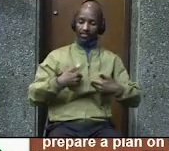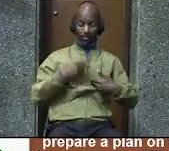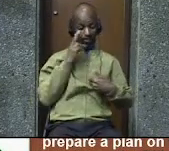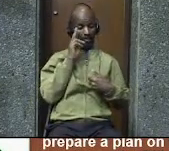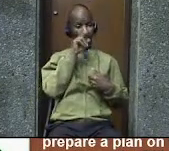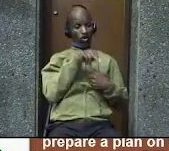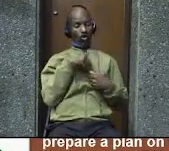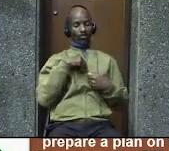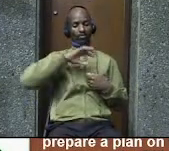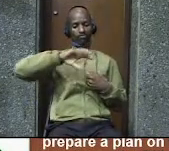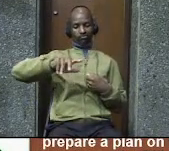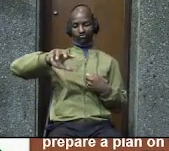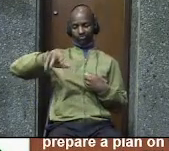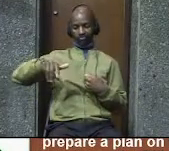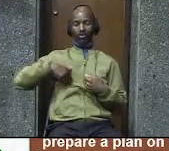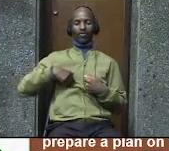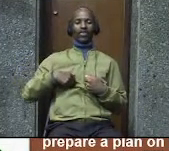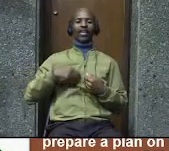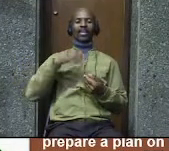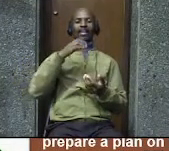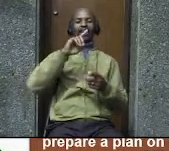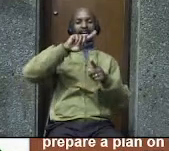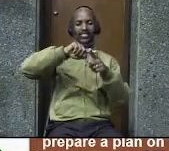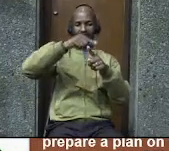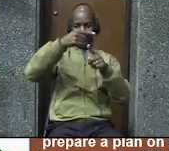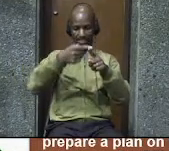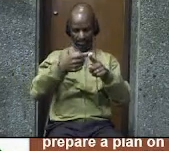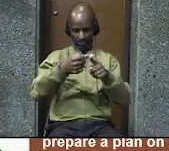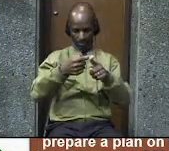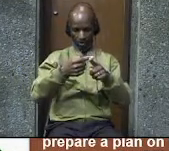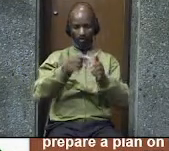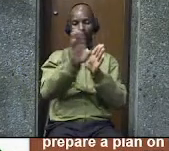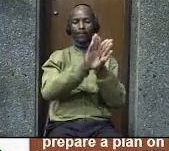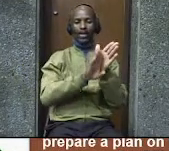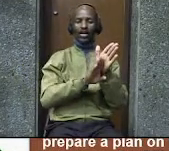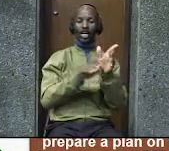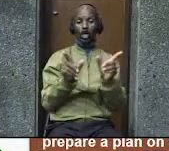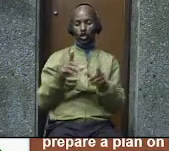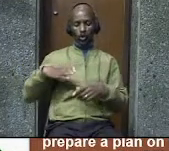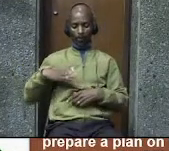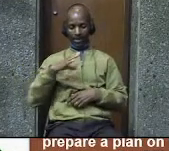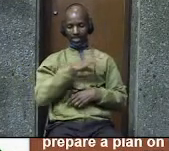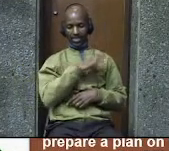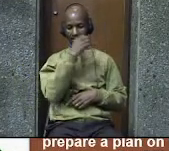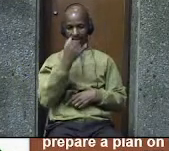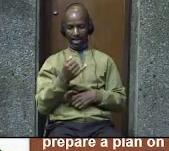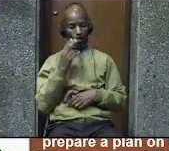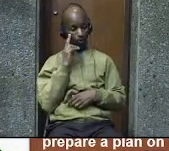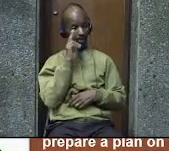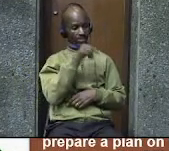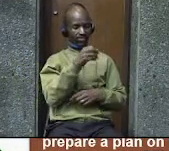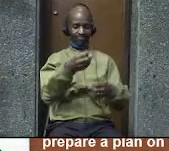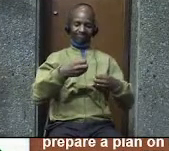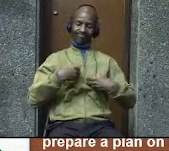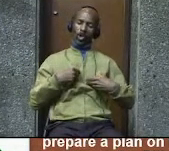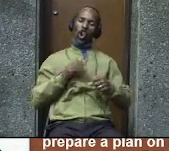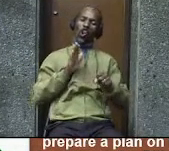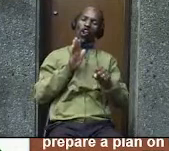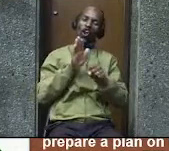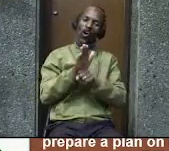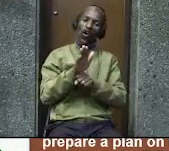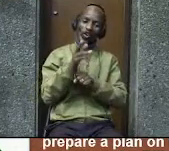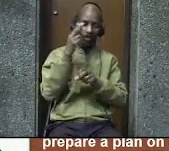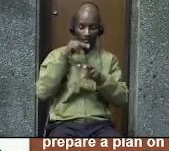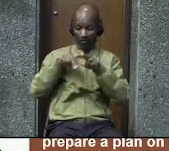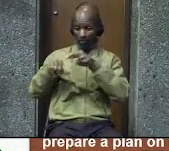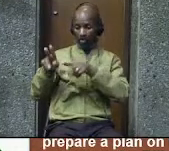the provincial executive on the bill. So the committee really receives a lot of